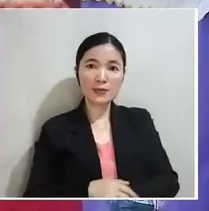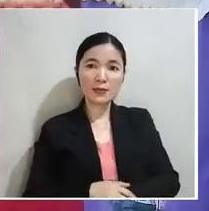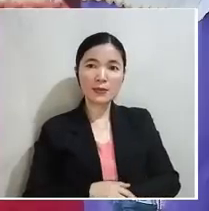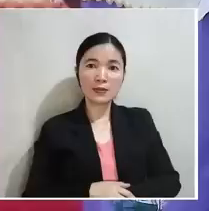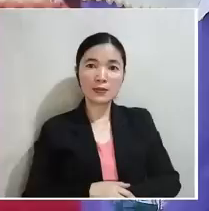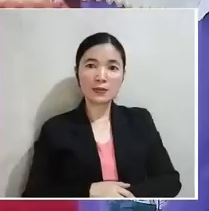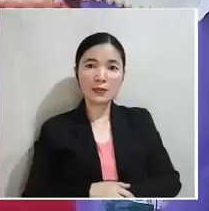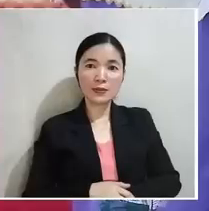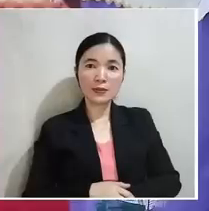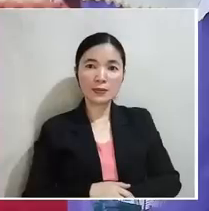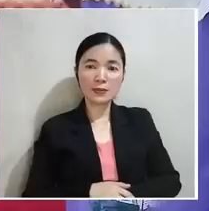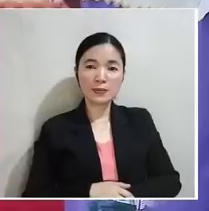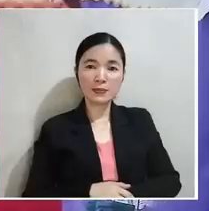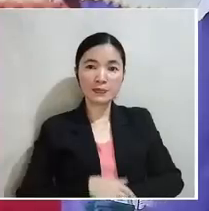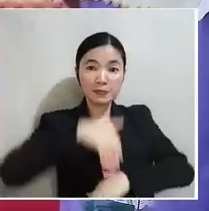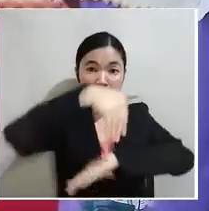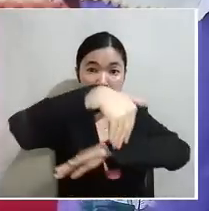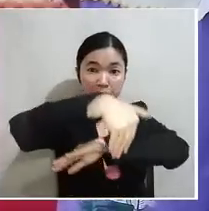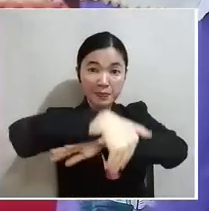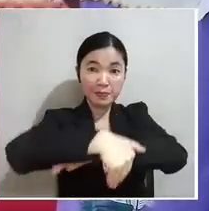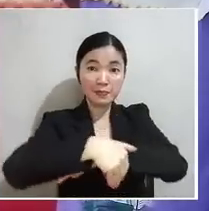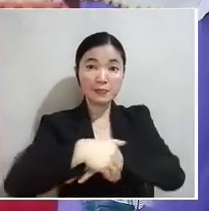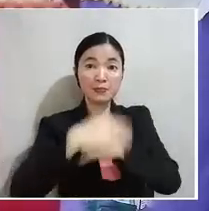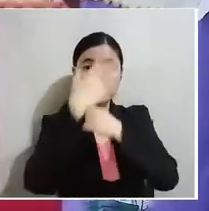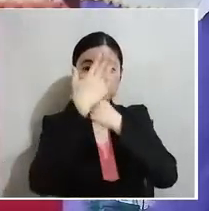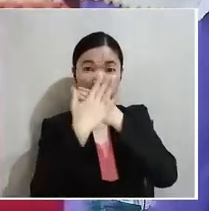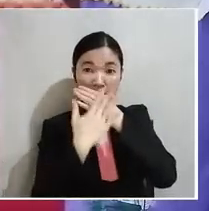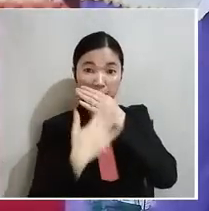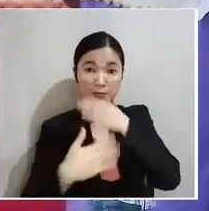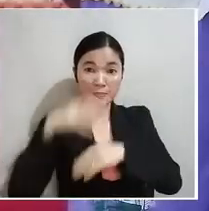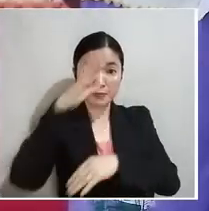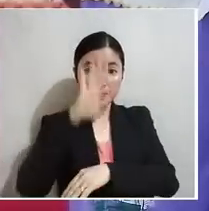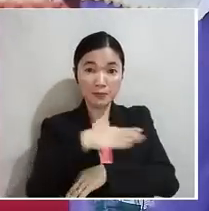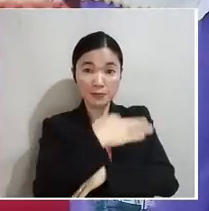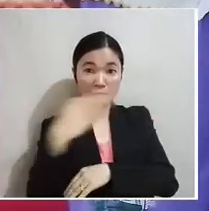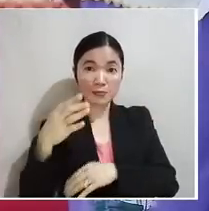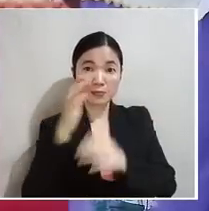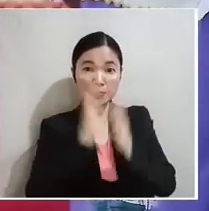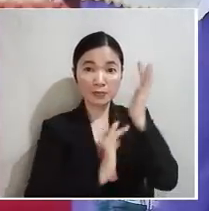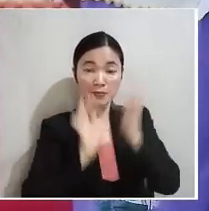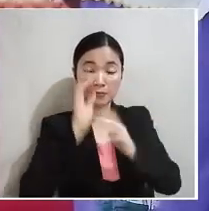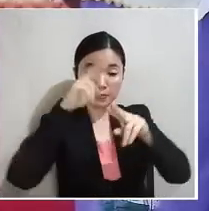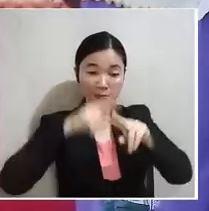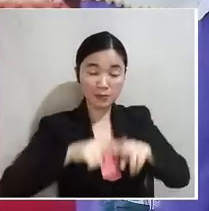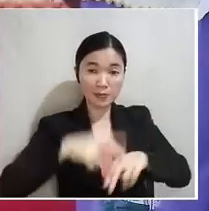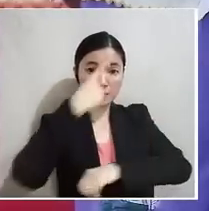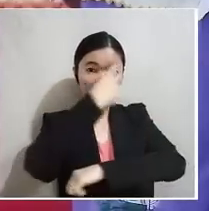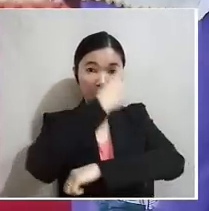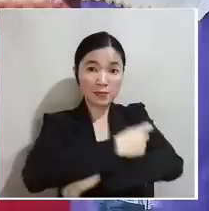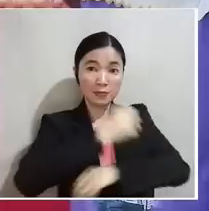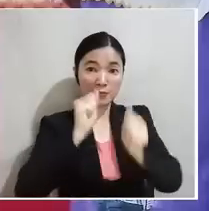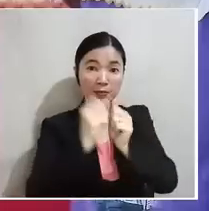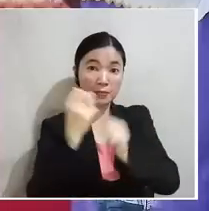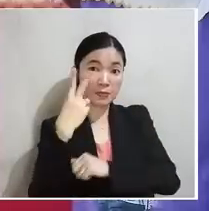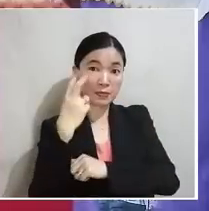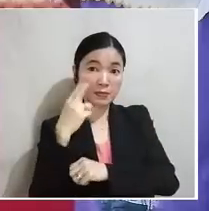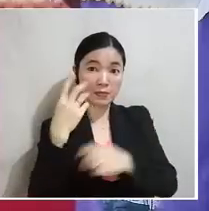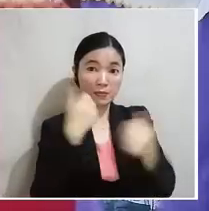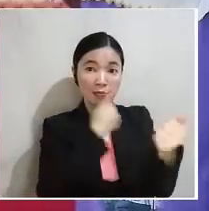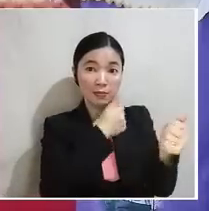In the evening of the Passover, Jesus reclines at table with the 12 apostles. The Lord